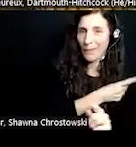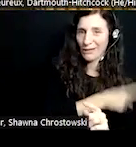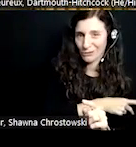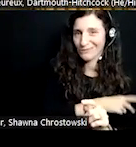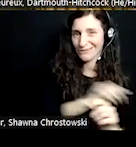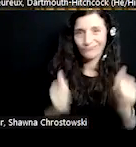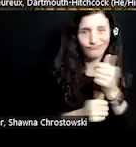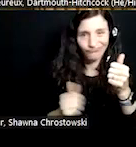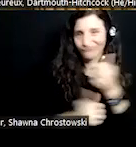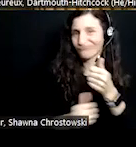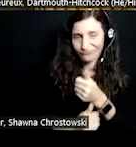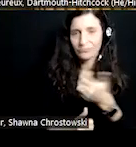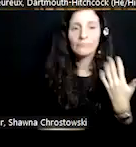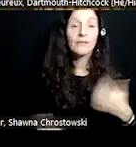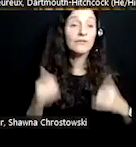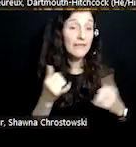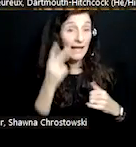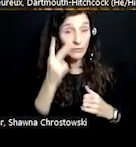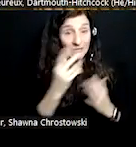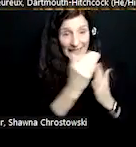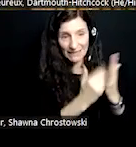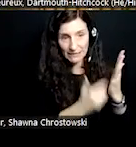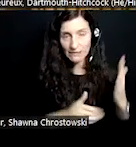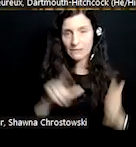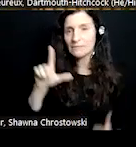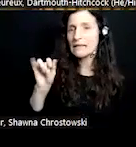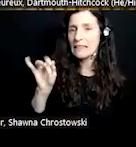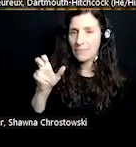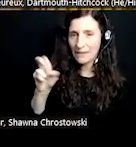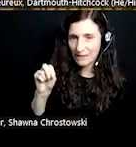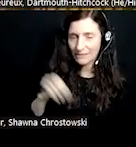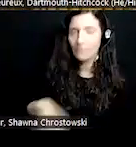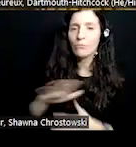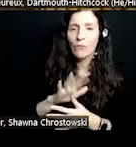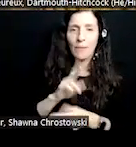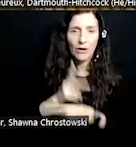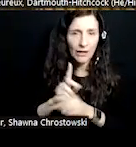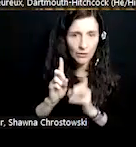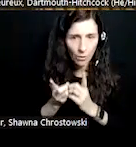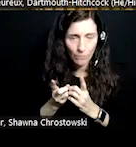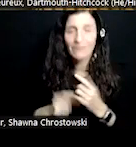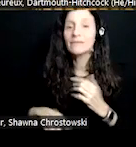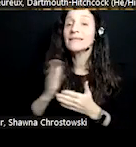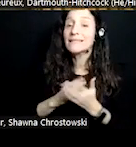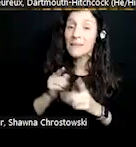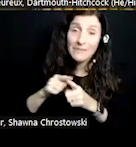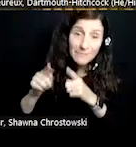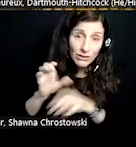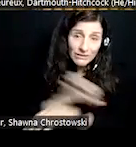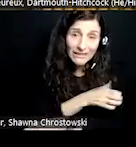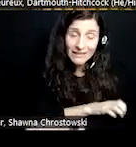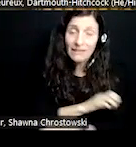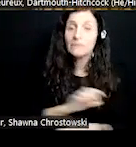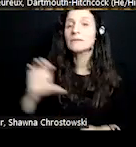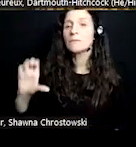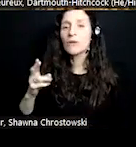we have, you'll see the list there, we have folks in Lebanon in our primary care department, but also in some specialty clinics, and then community health workers